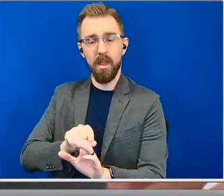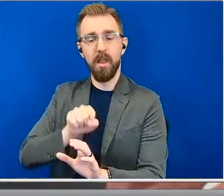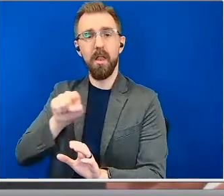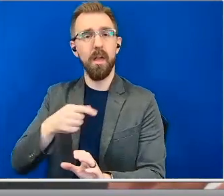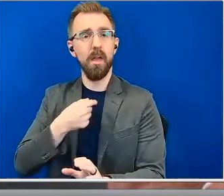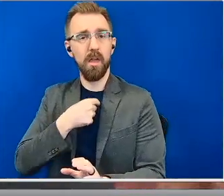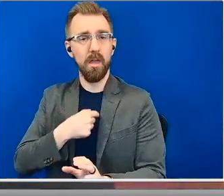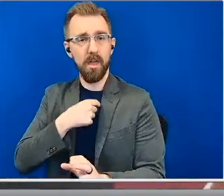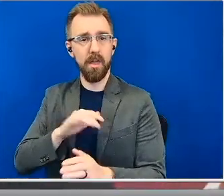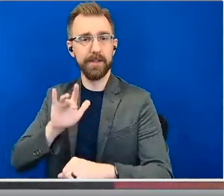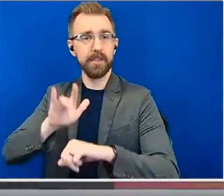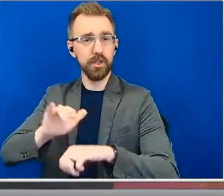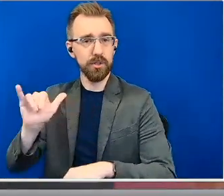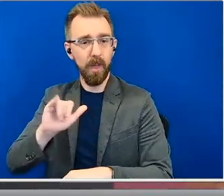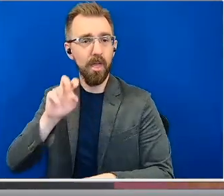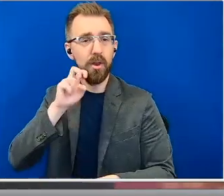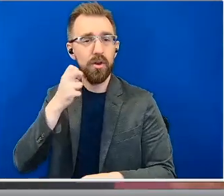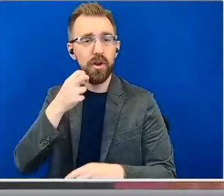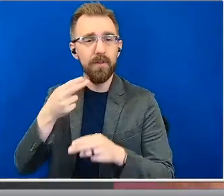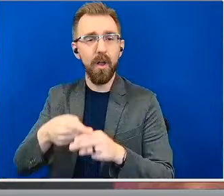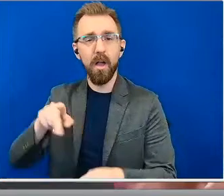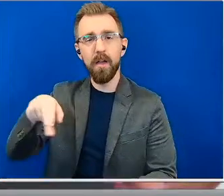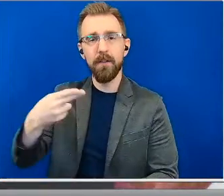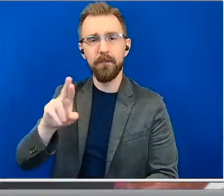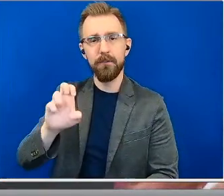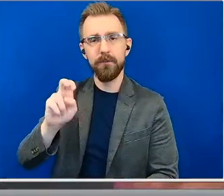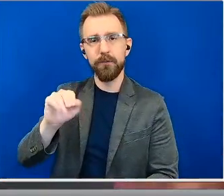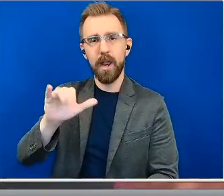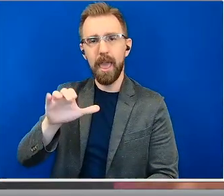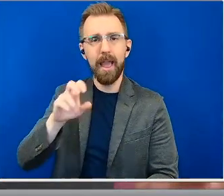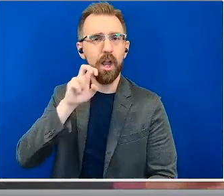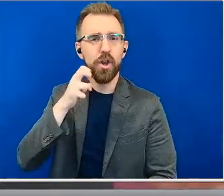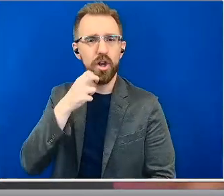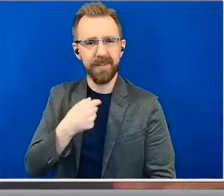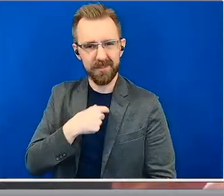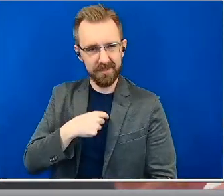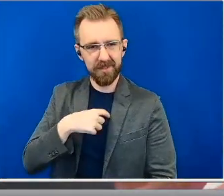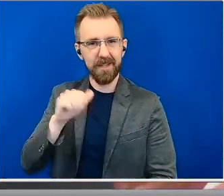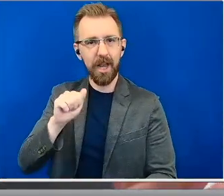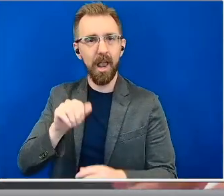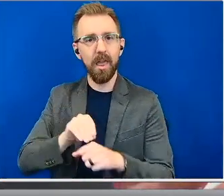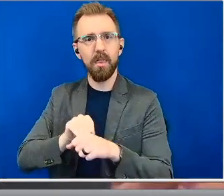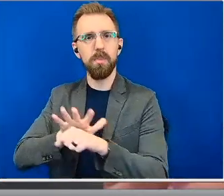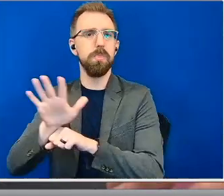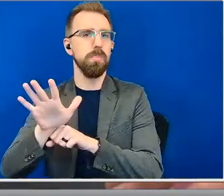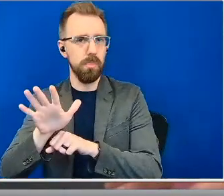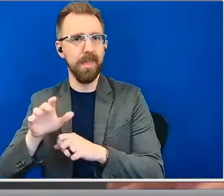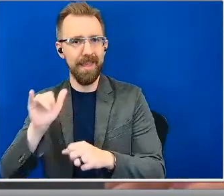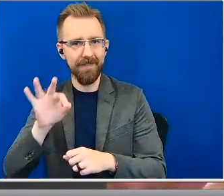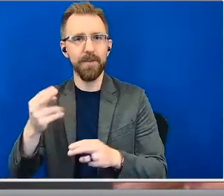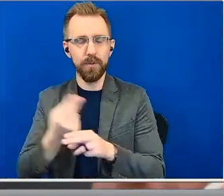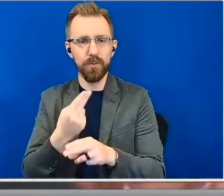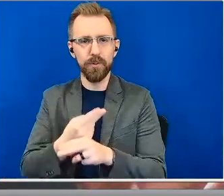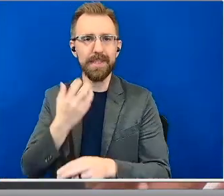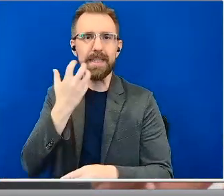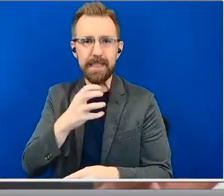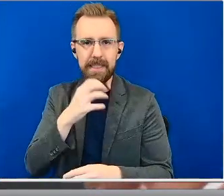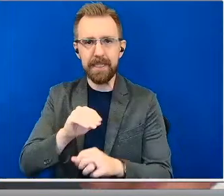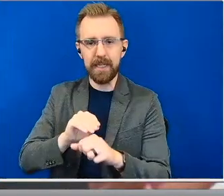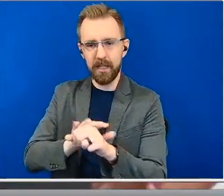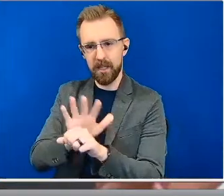nerve called the phrenic nerve there, so that there's a risk of collateral damage when you use radiofrequency ablation in those patients, which